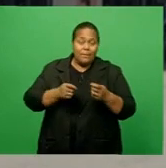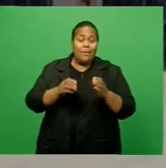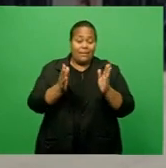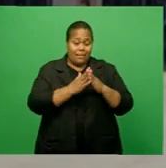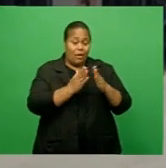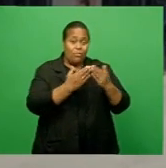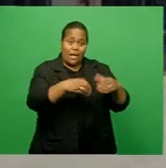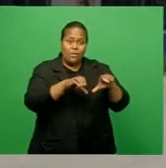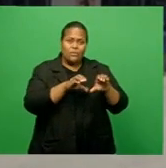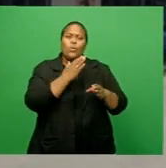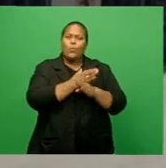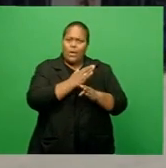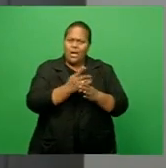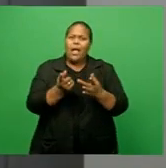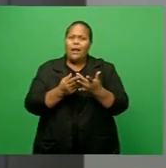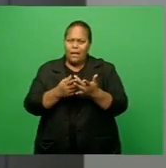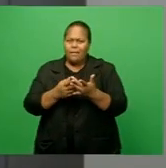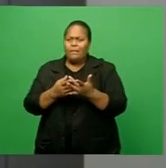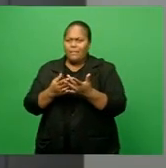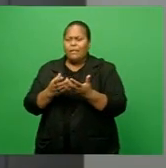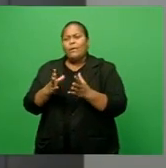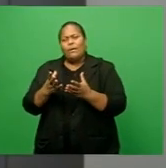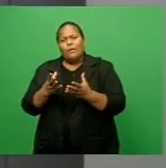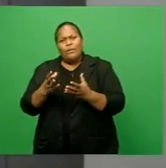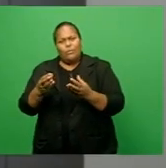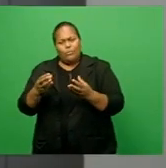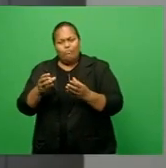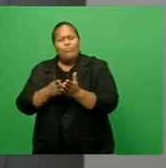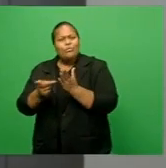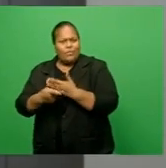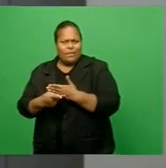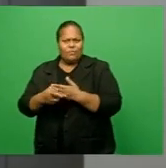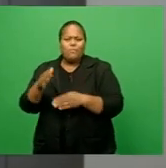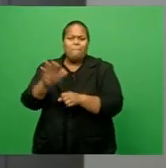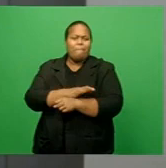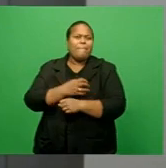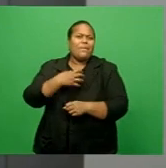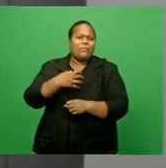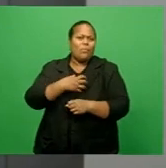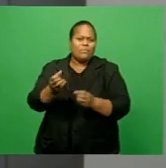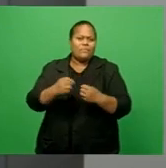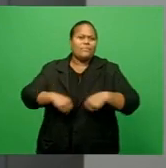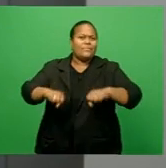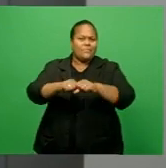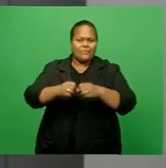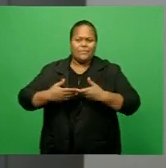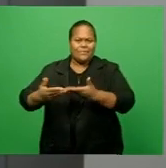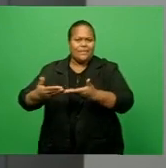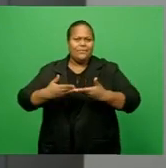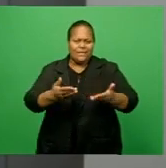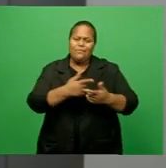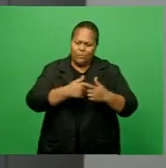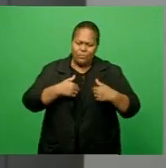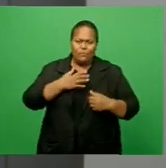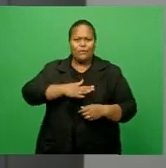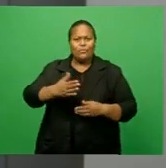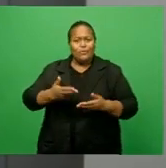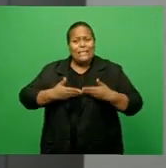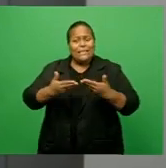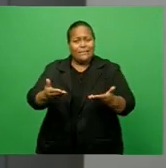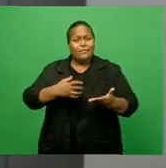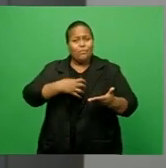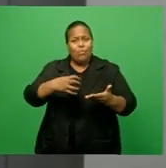to create more room. So we would like to give options to the vendors who are currently operating from the